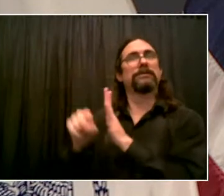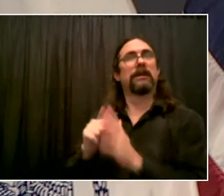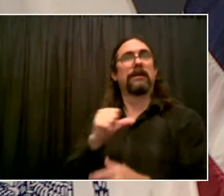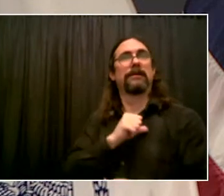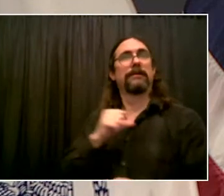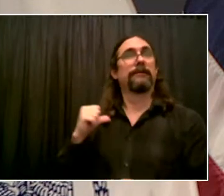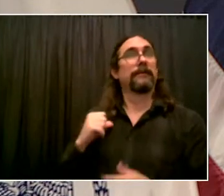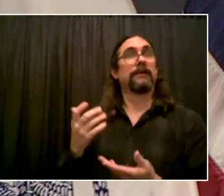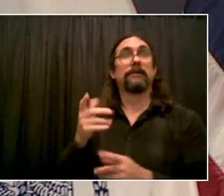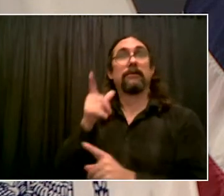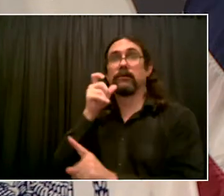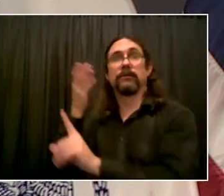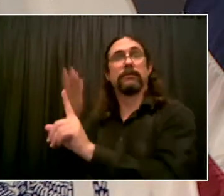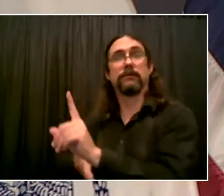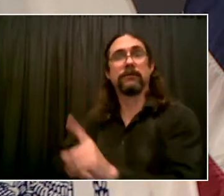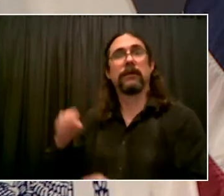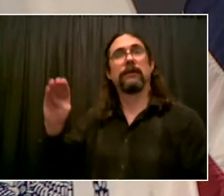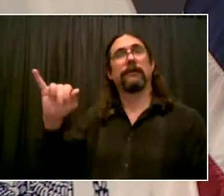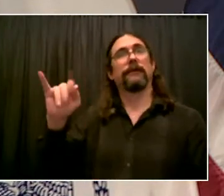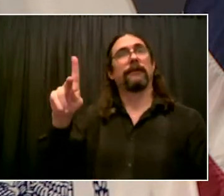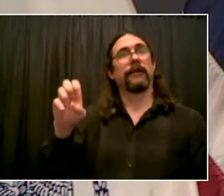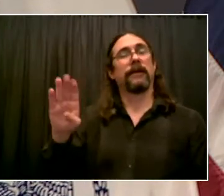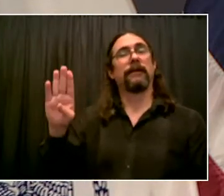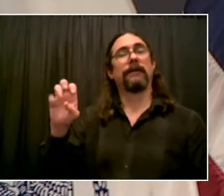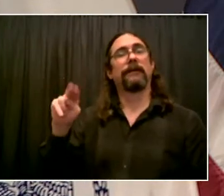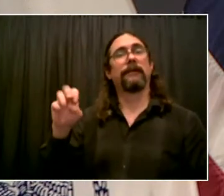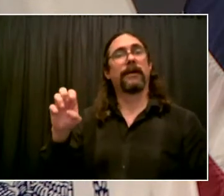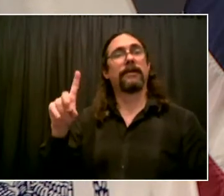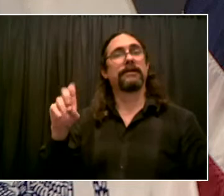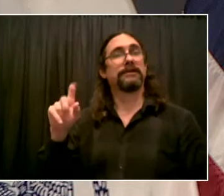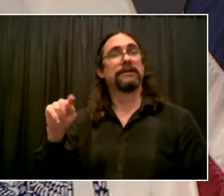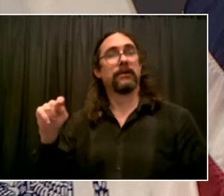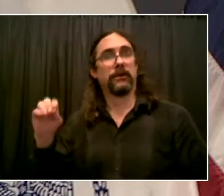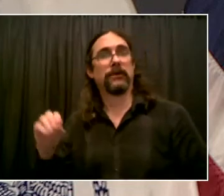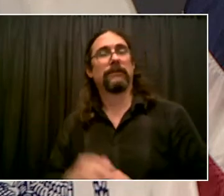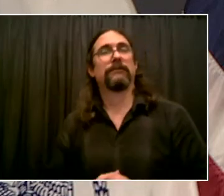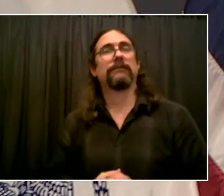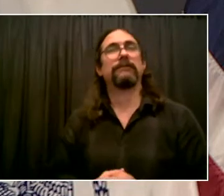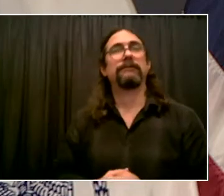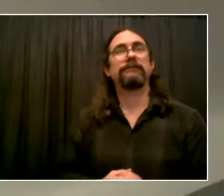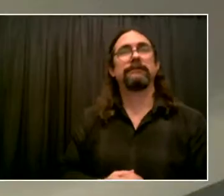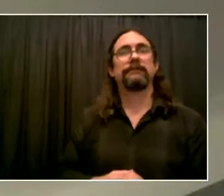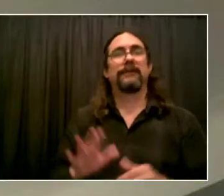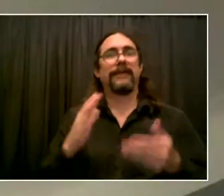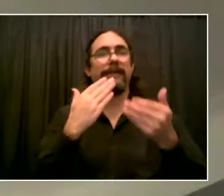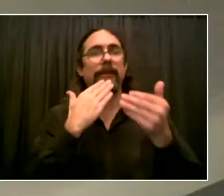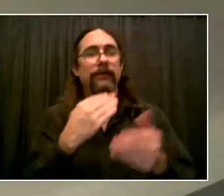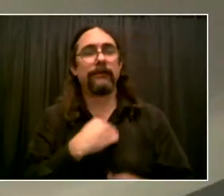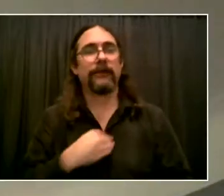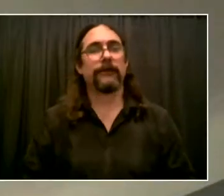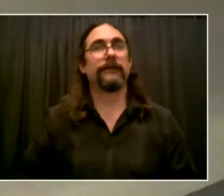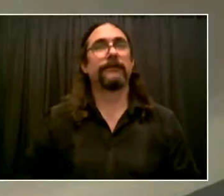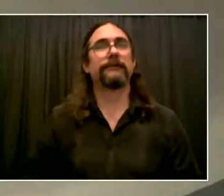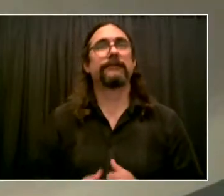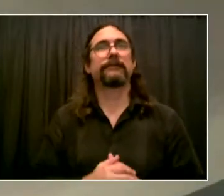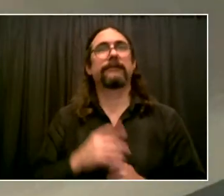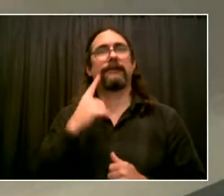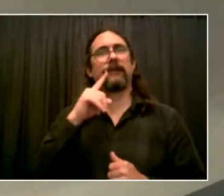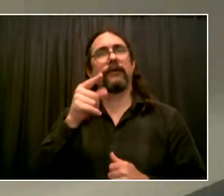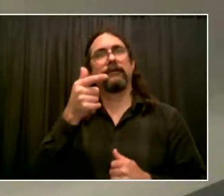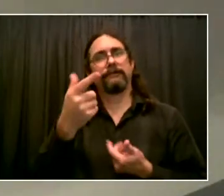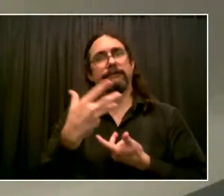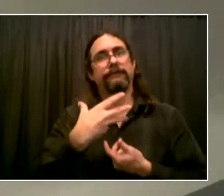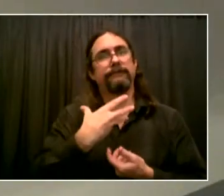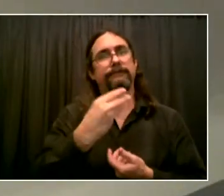Mr. Mayor, I thank you for including me here today, and thank you for all your efforts. You